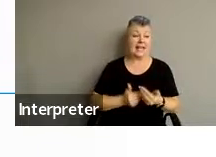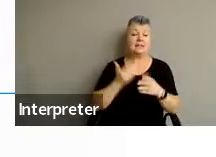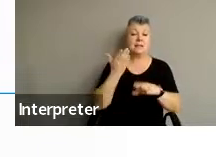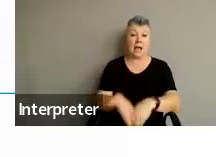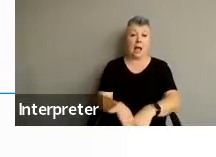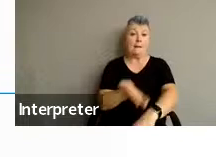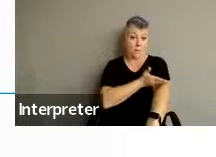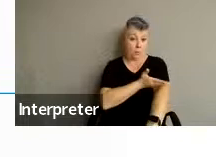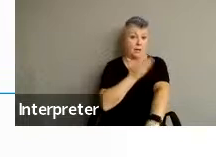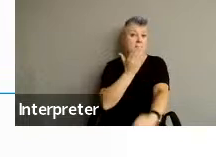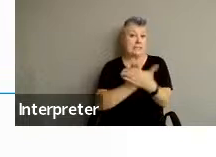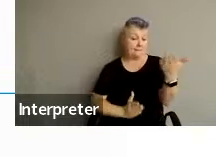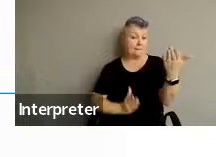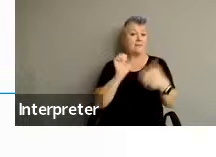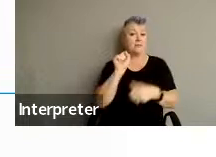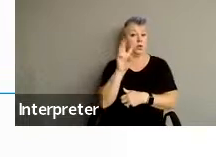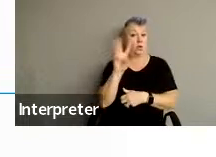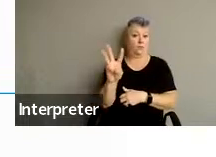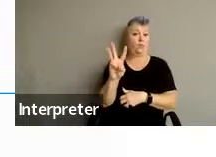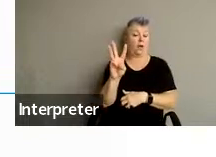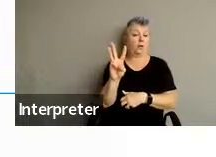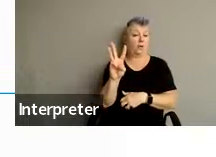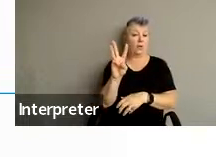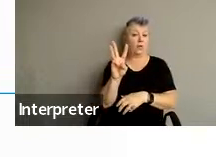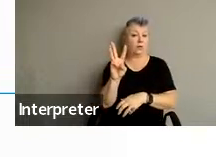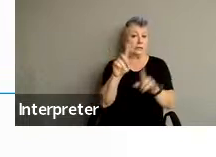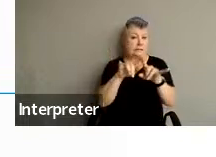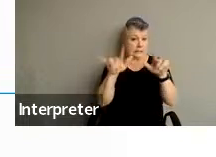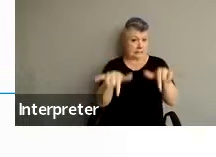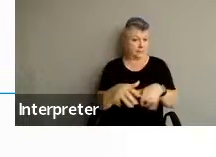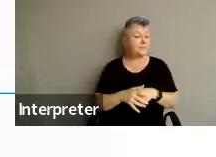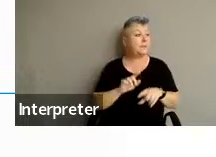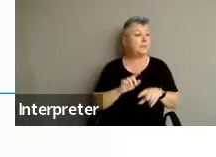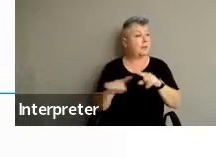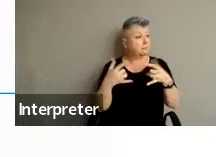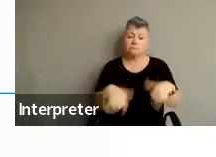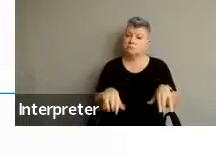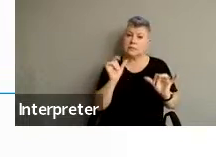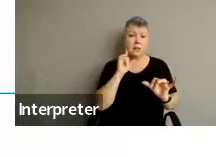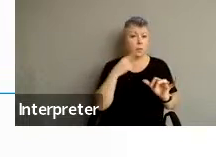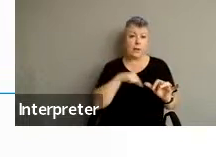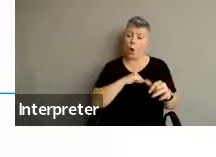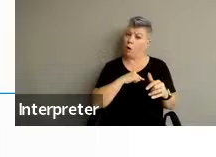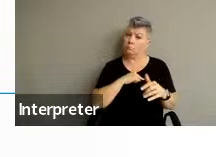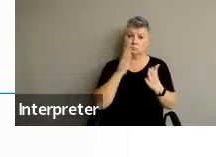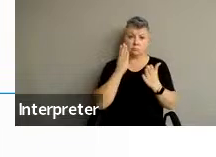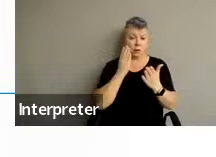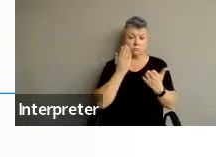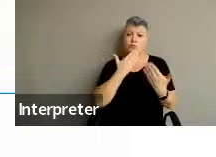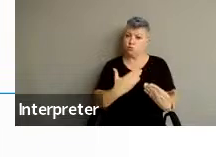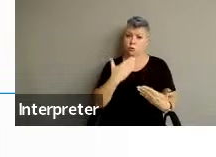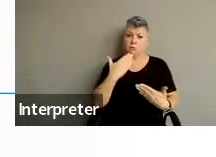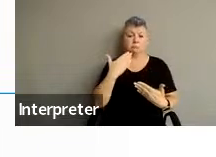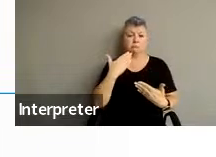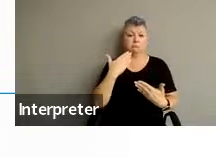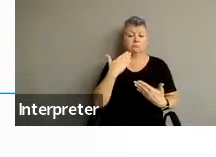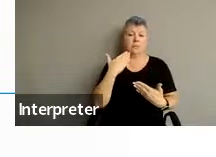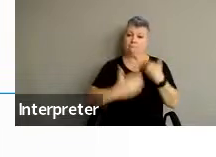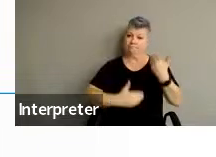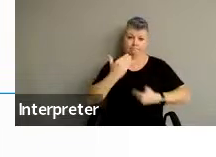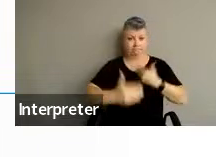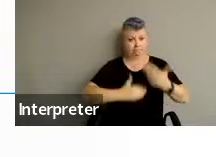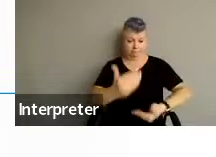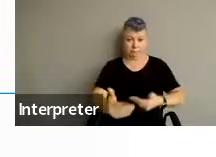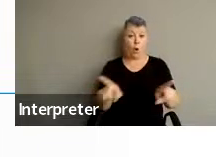upgrading some of our software systems, but those are still on track. We also have a Teams